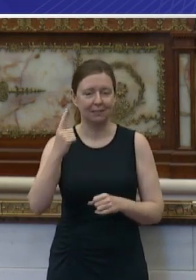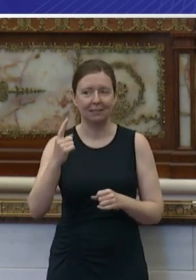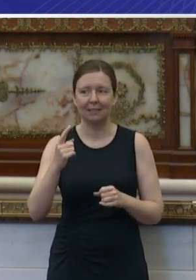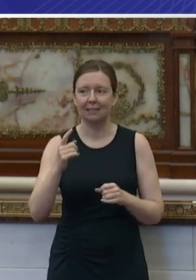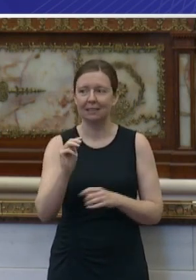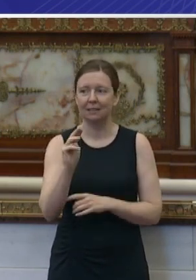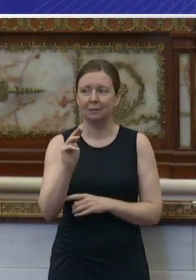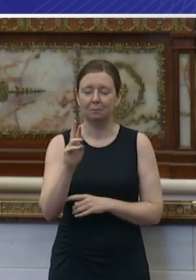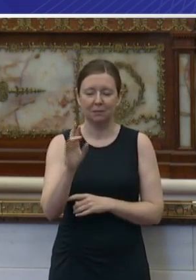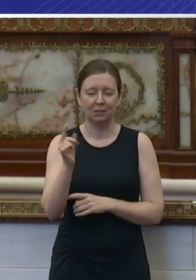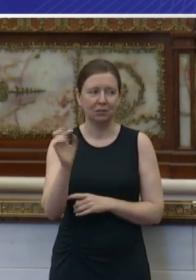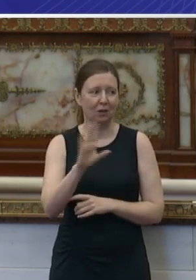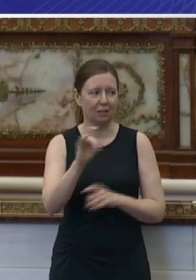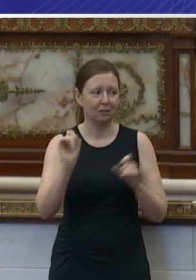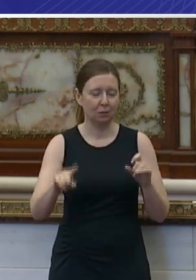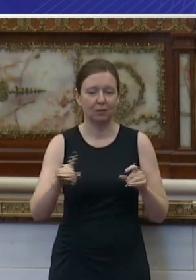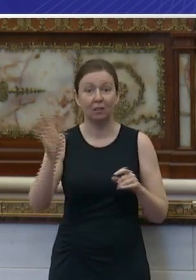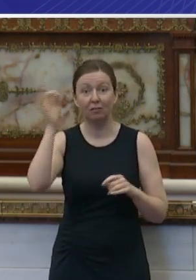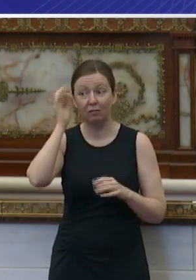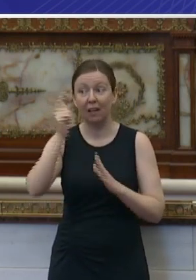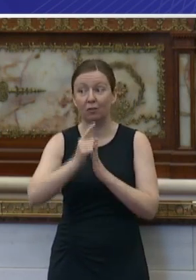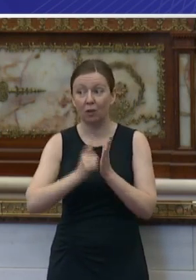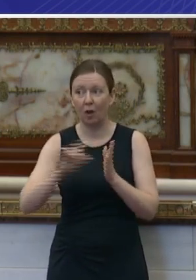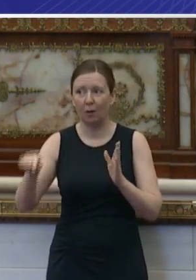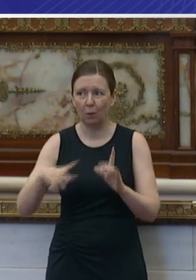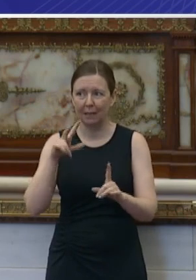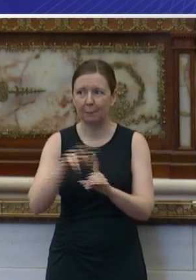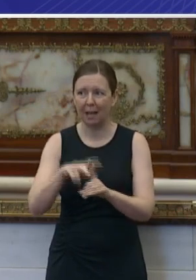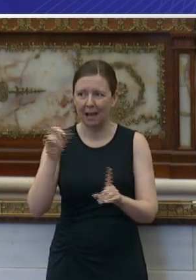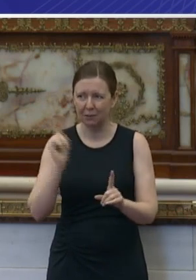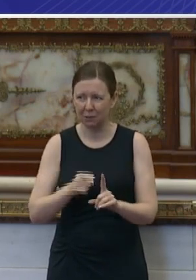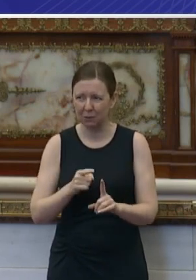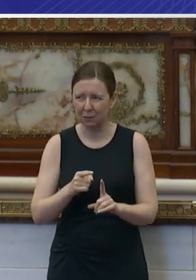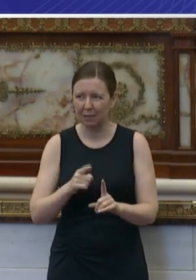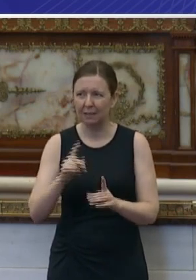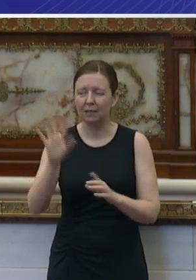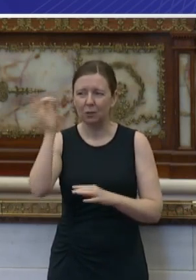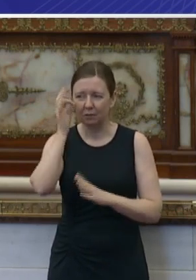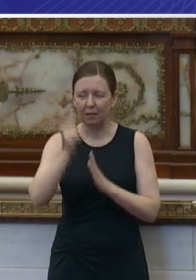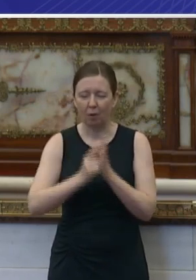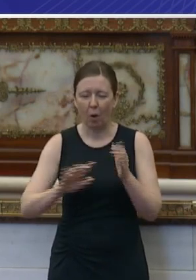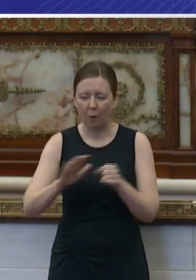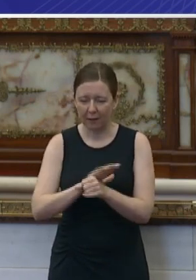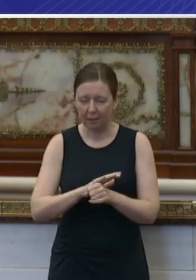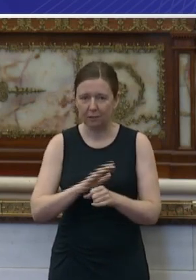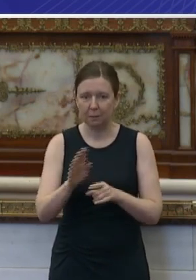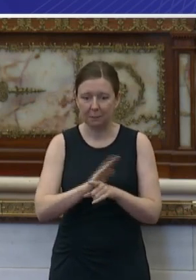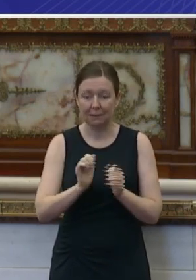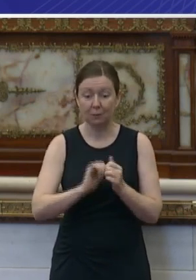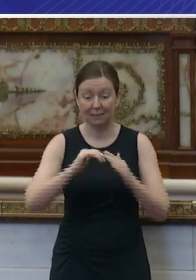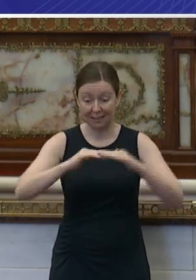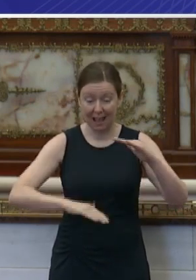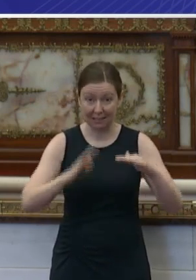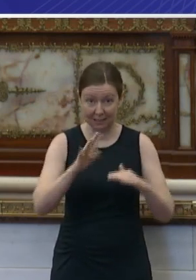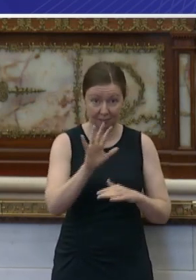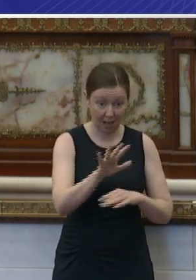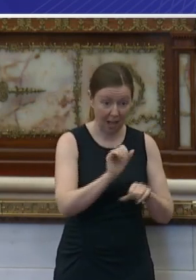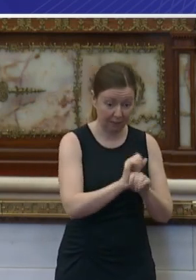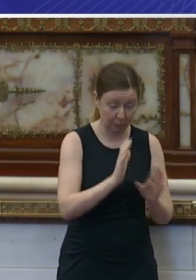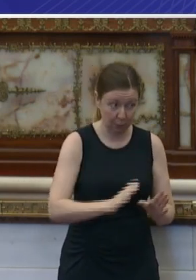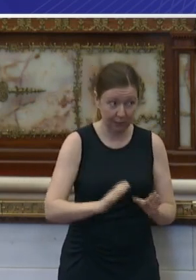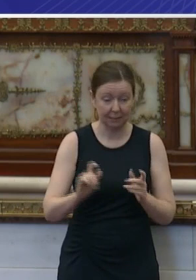Carter's question. Under federal law, it only applies to the federal law only covers businesses with less than 500 employees.